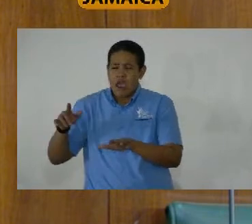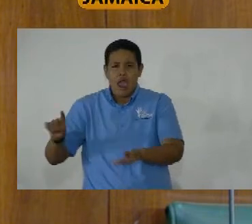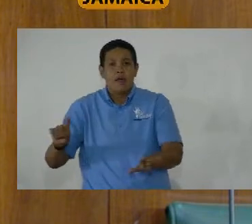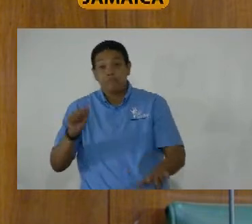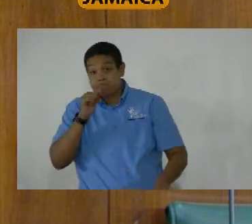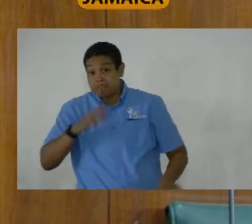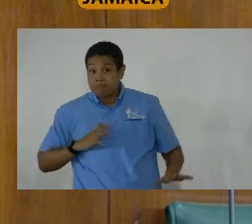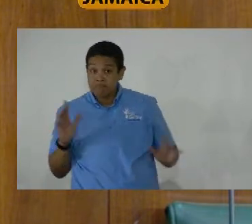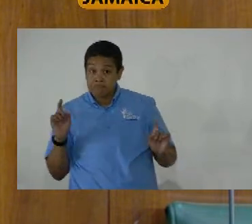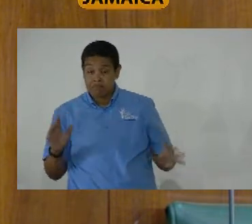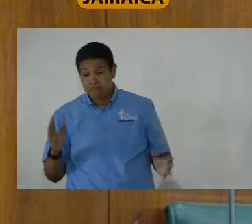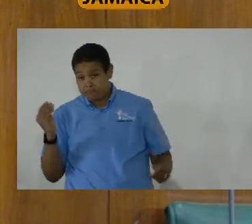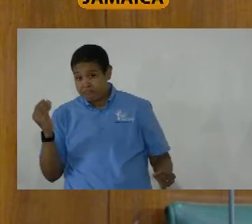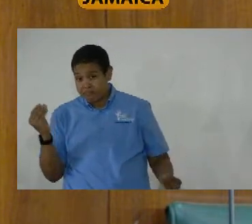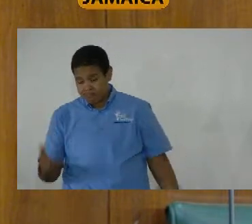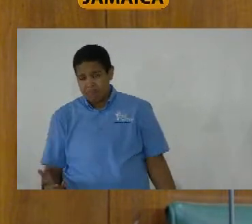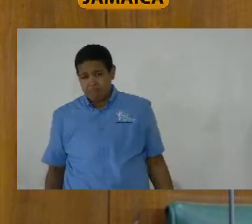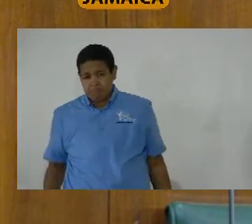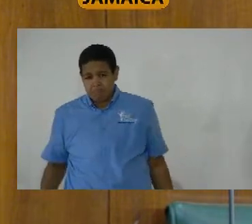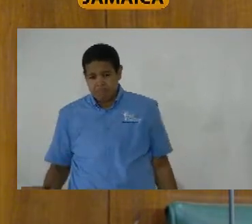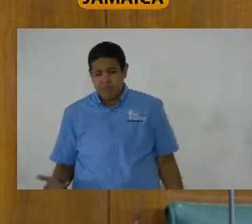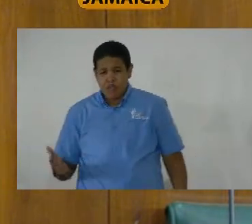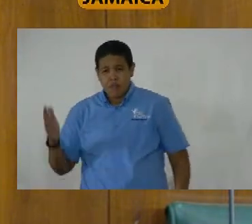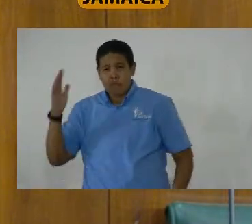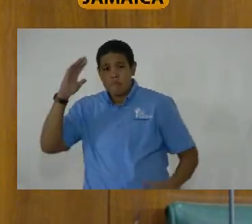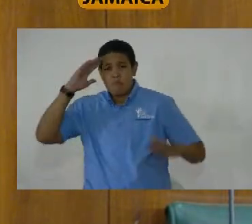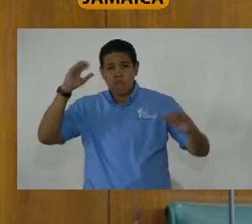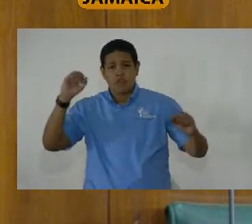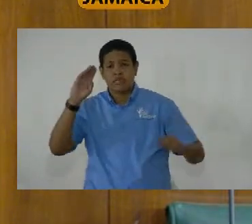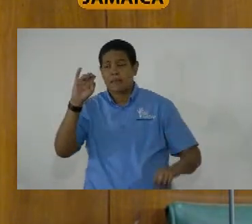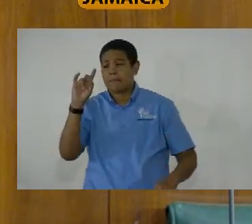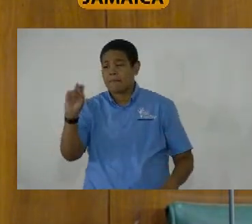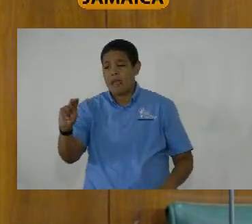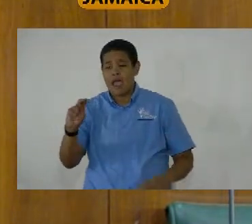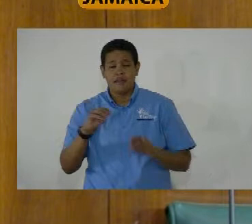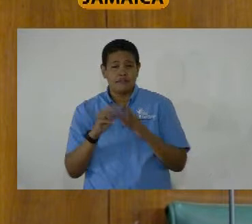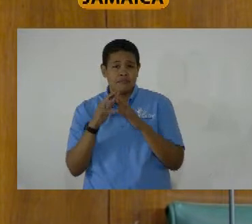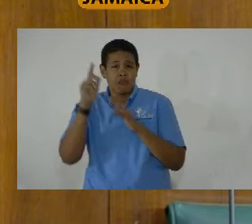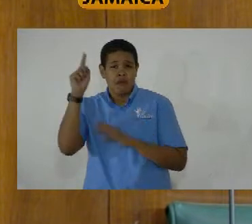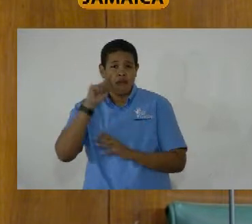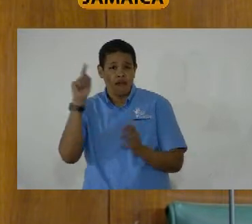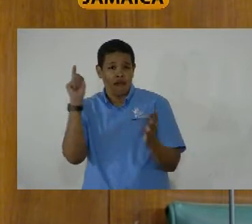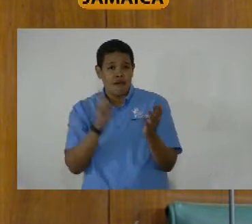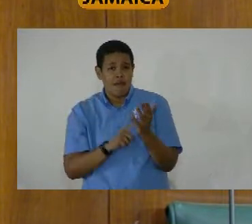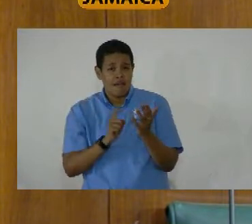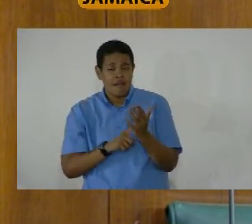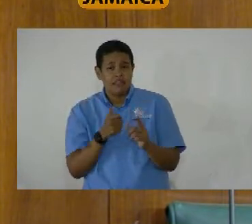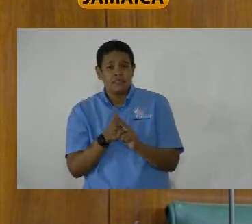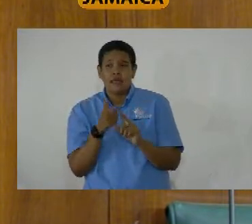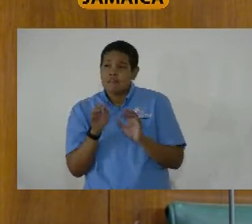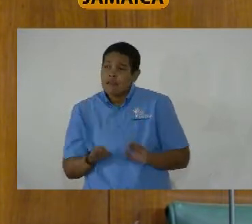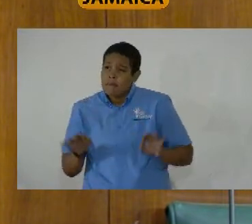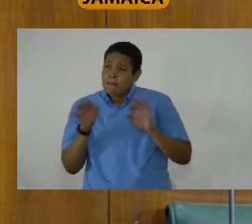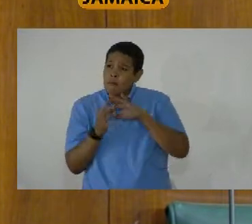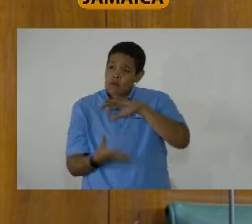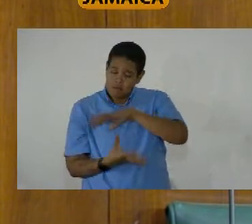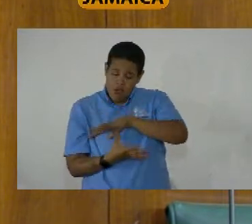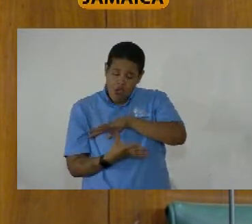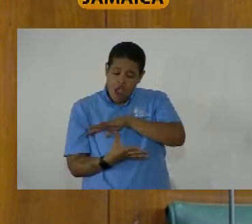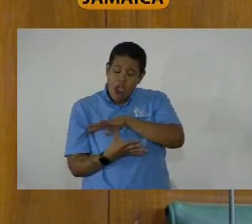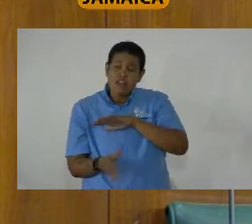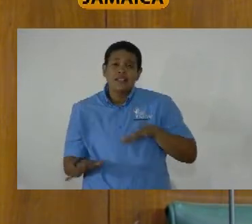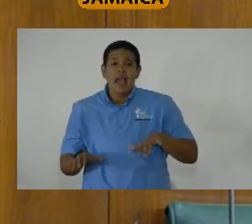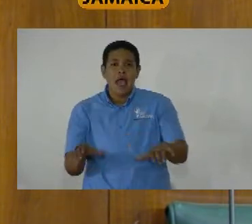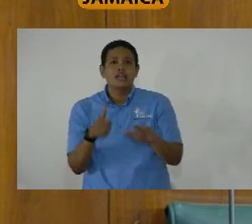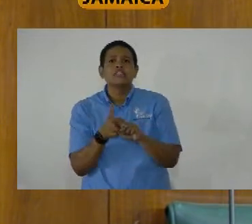Madam Speaker, President Biden identified as a key priority action